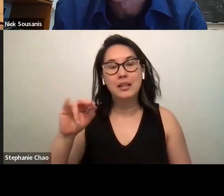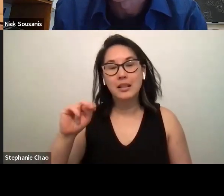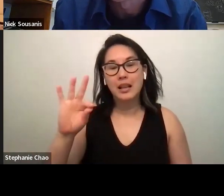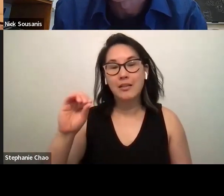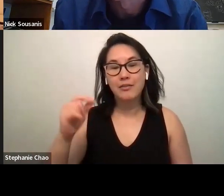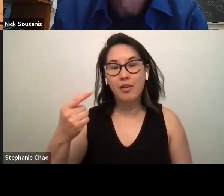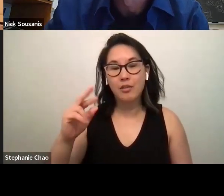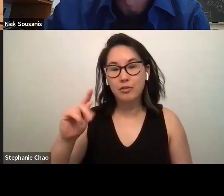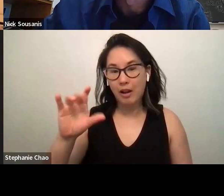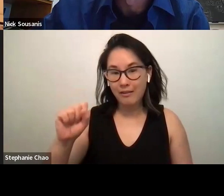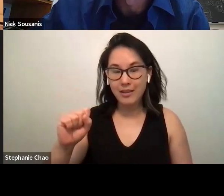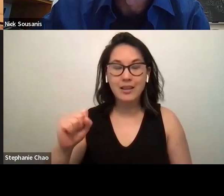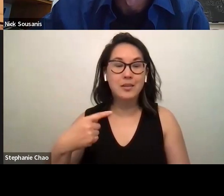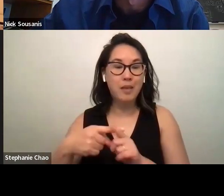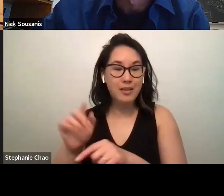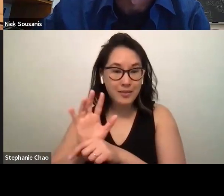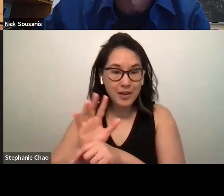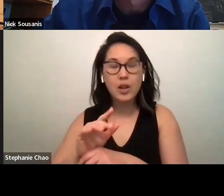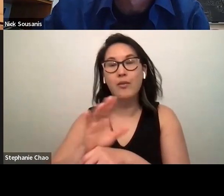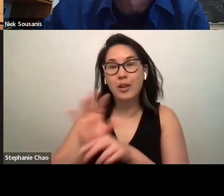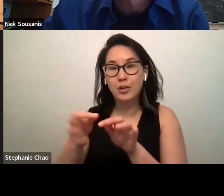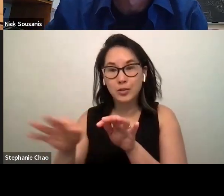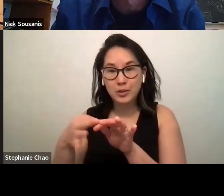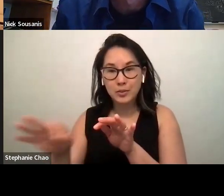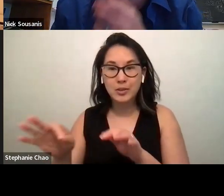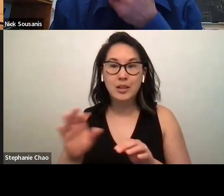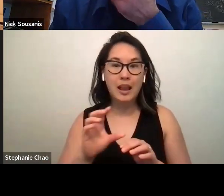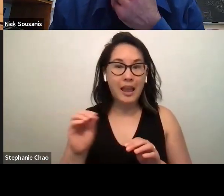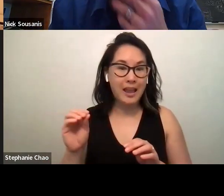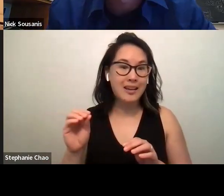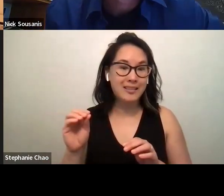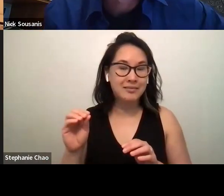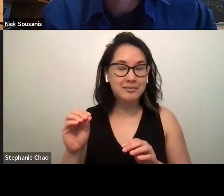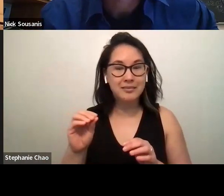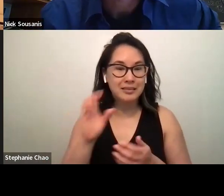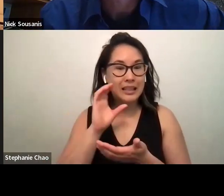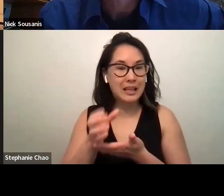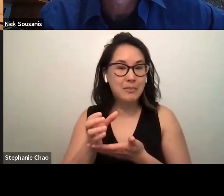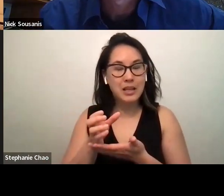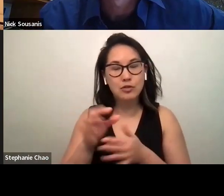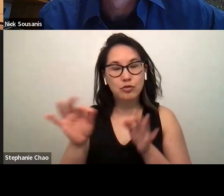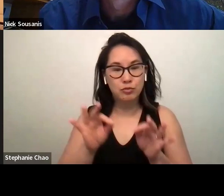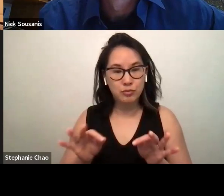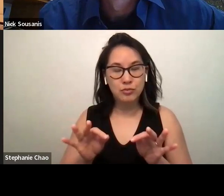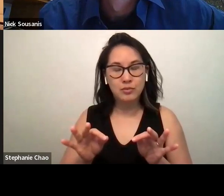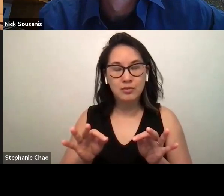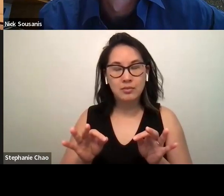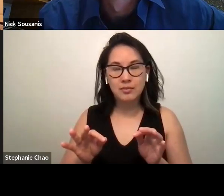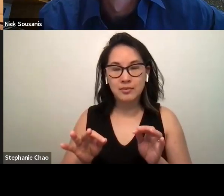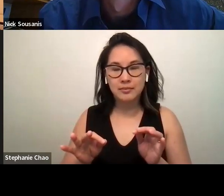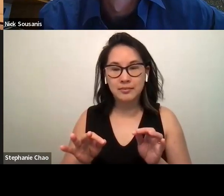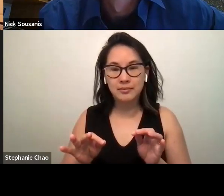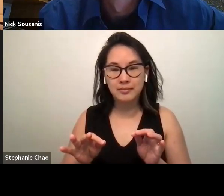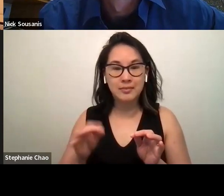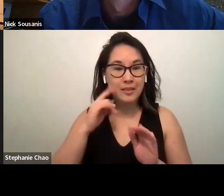and video description, and of course, image description of